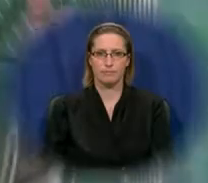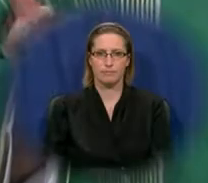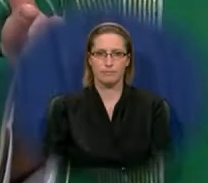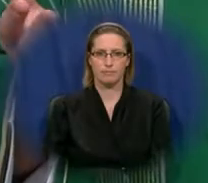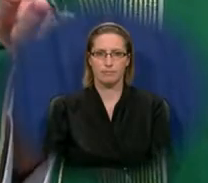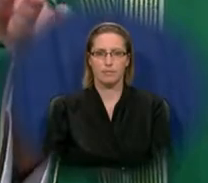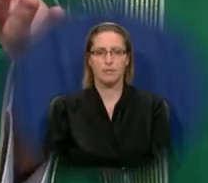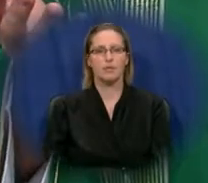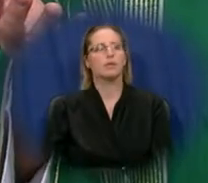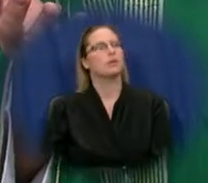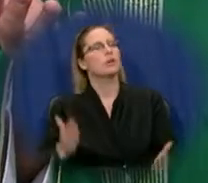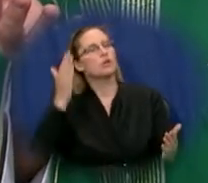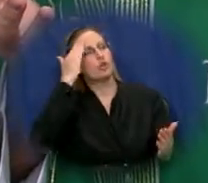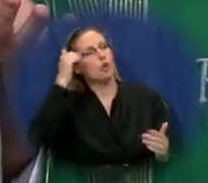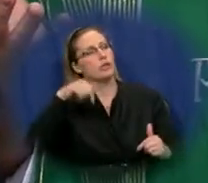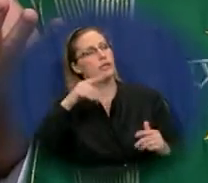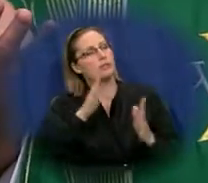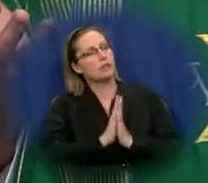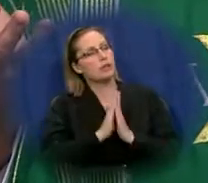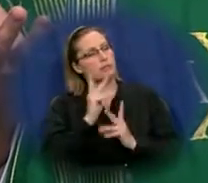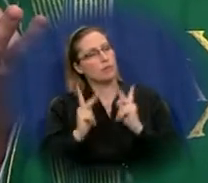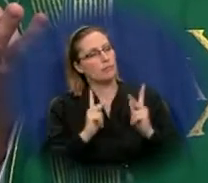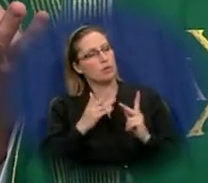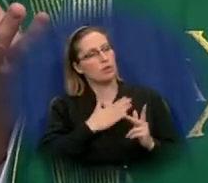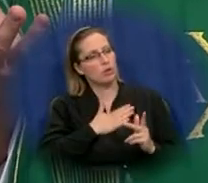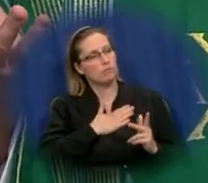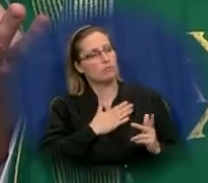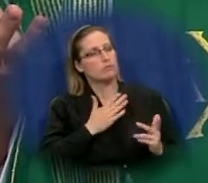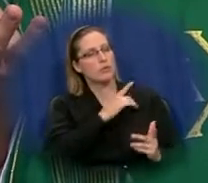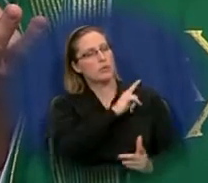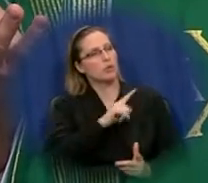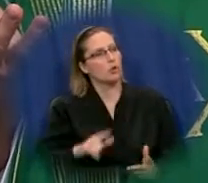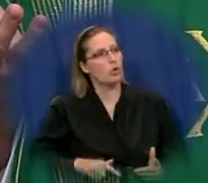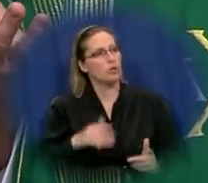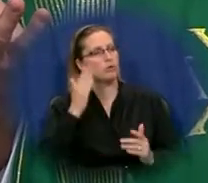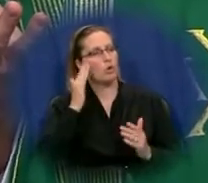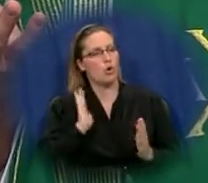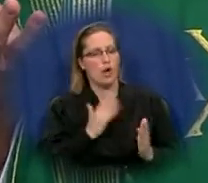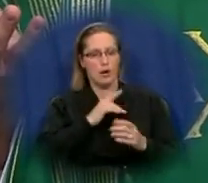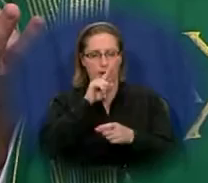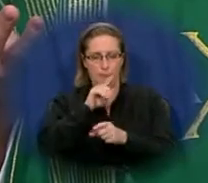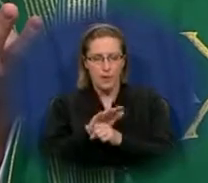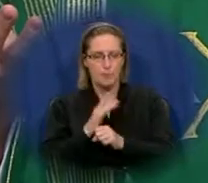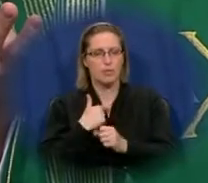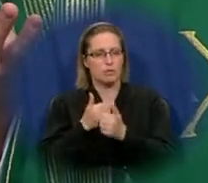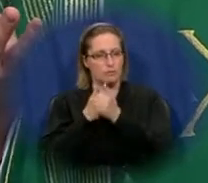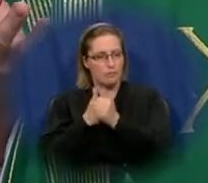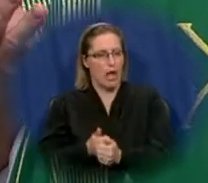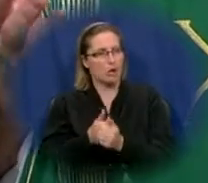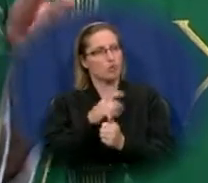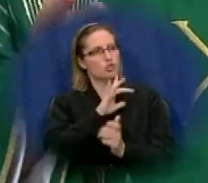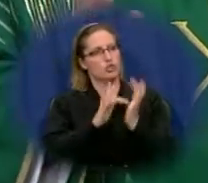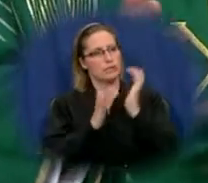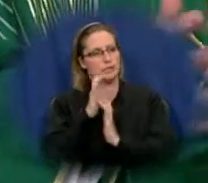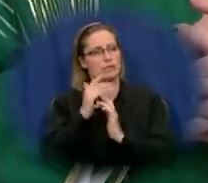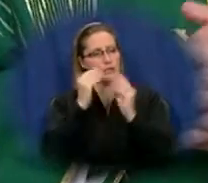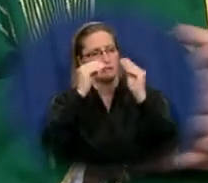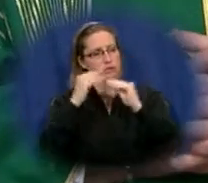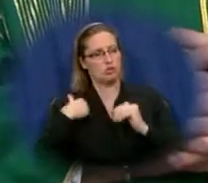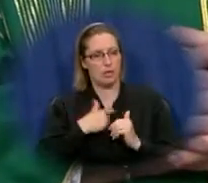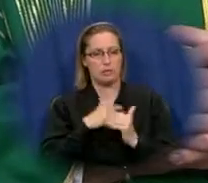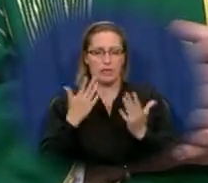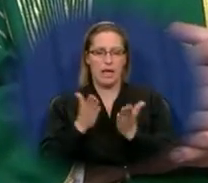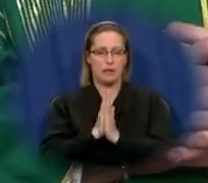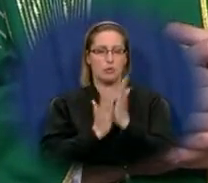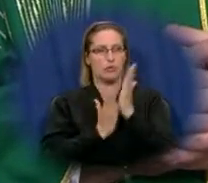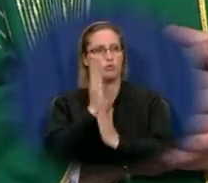Hear these prayers of your people, Lord. Help us to be true to our commitment to live as your Son Jesus taught us. We ask all of this in